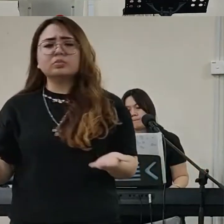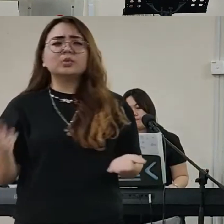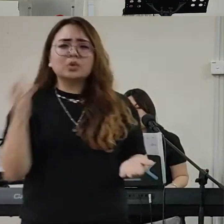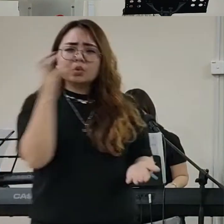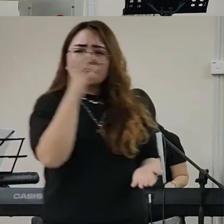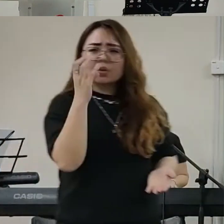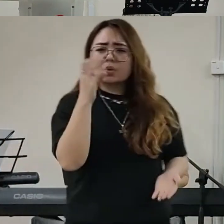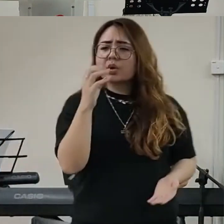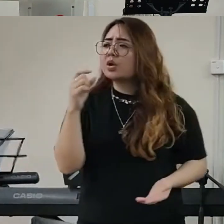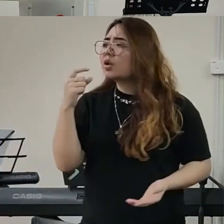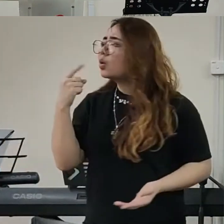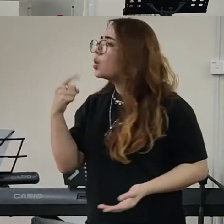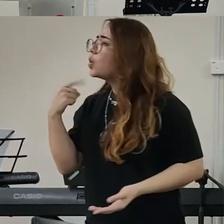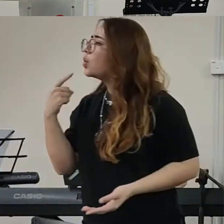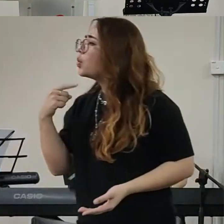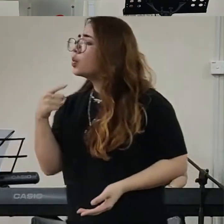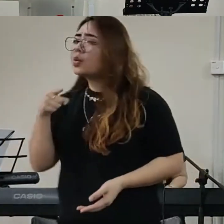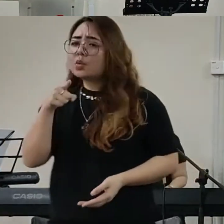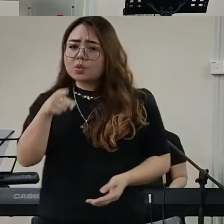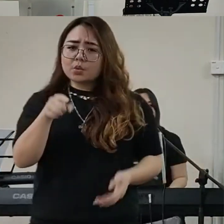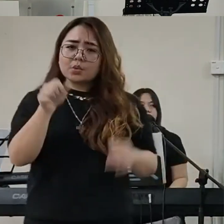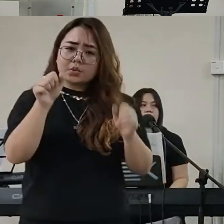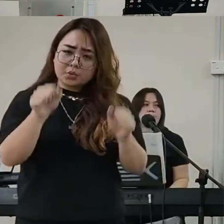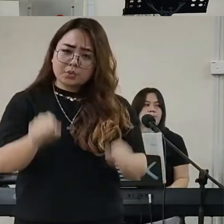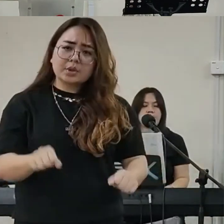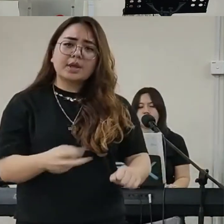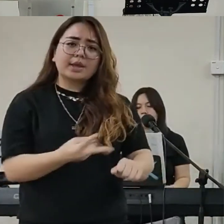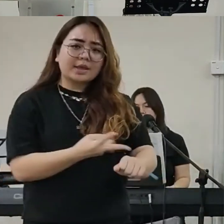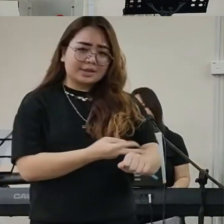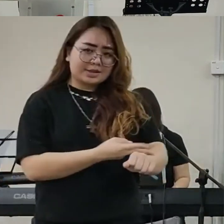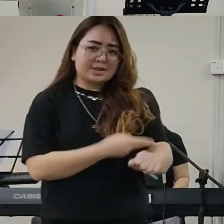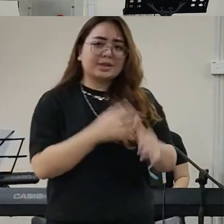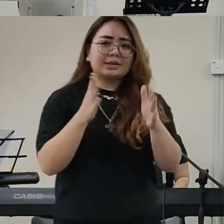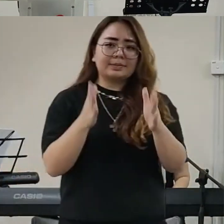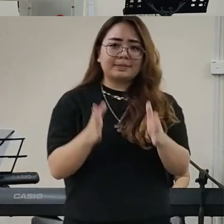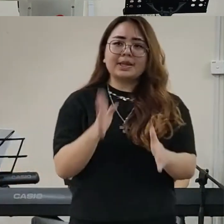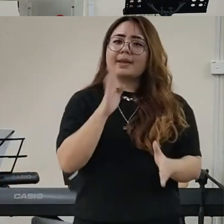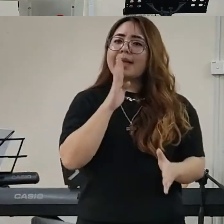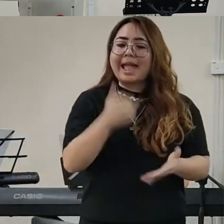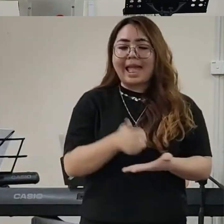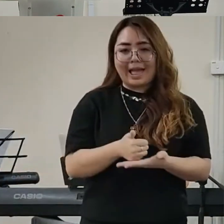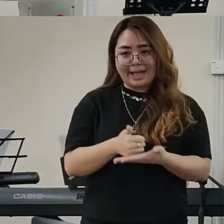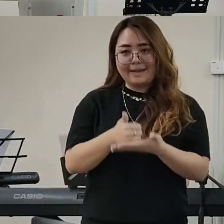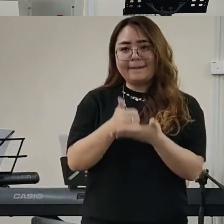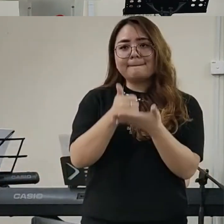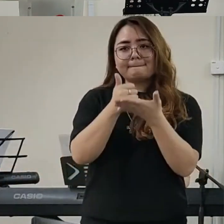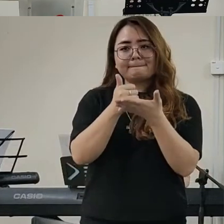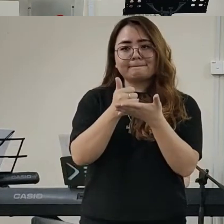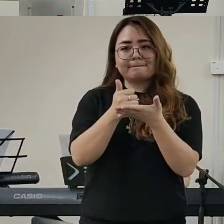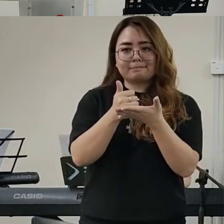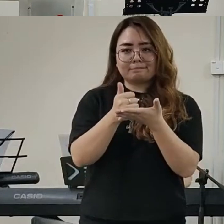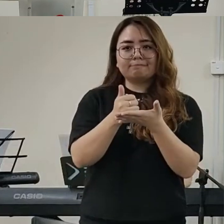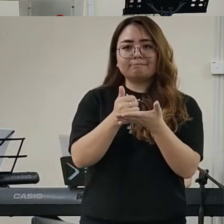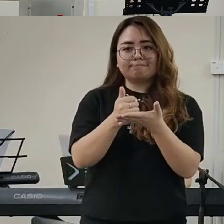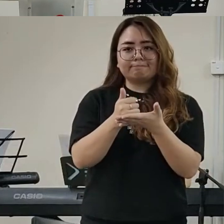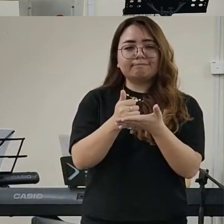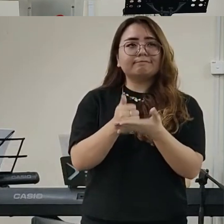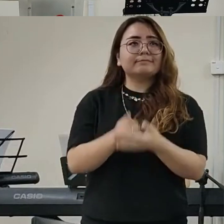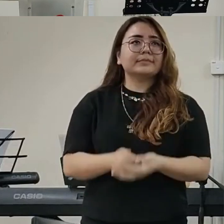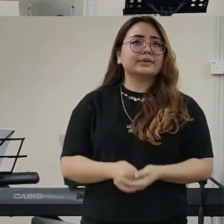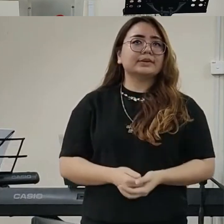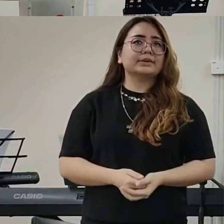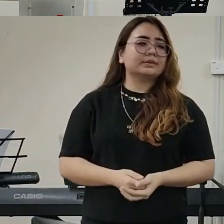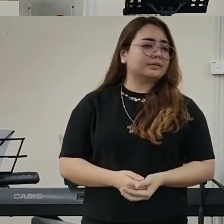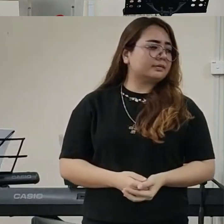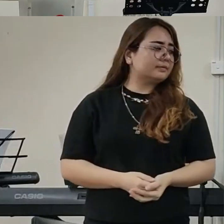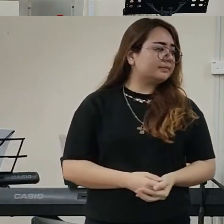God is going to judge between the sheep and sheep. Don't forget. And one can say, I